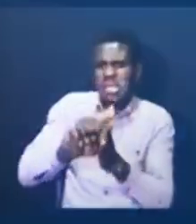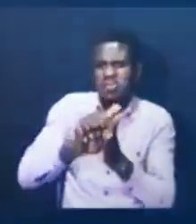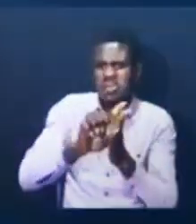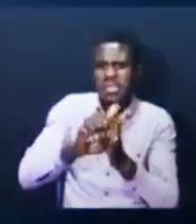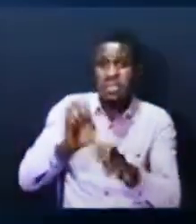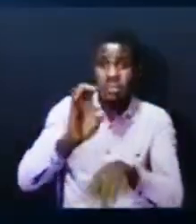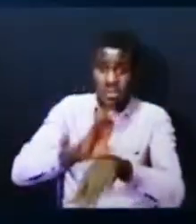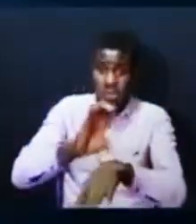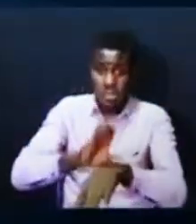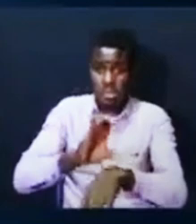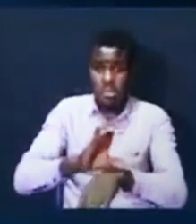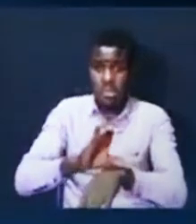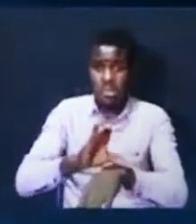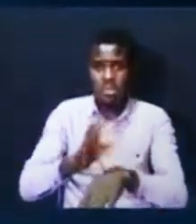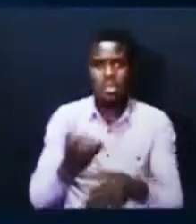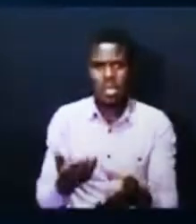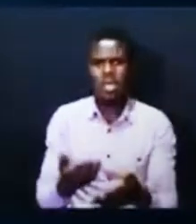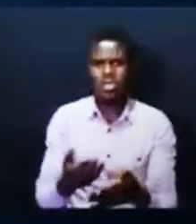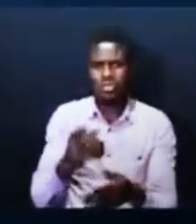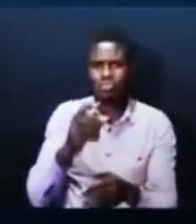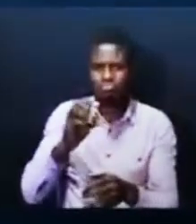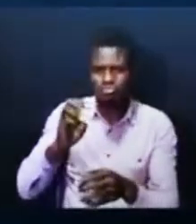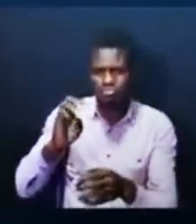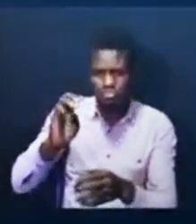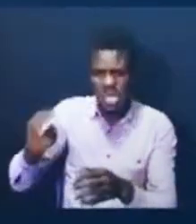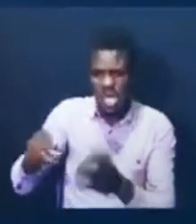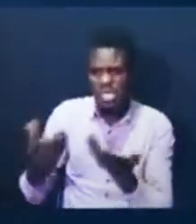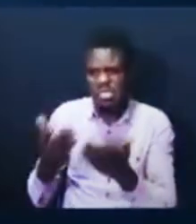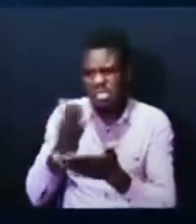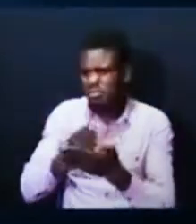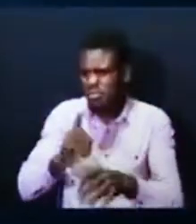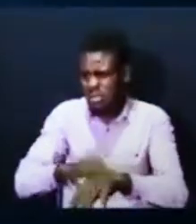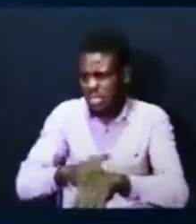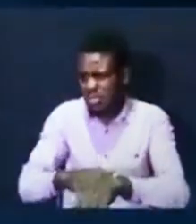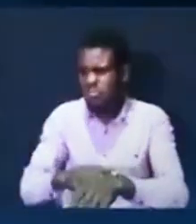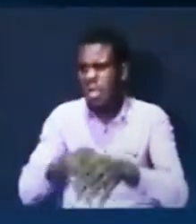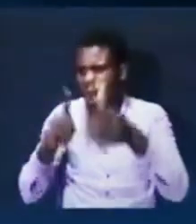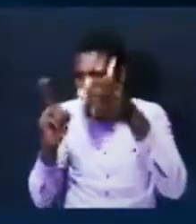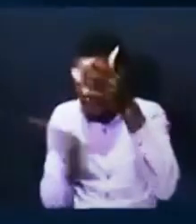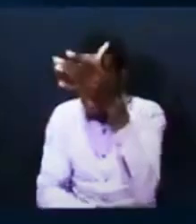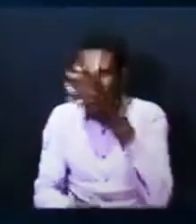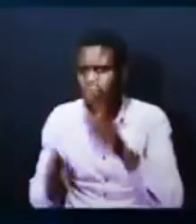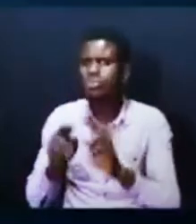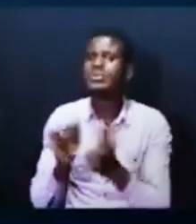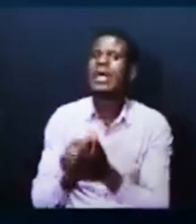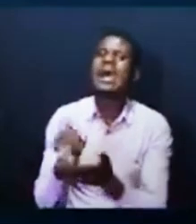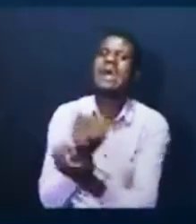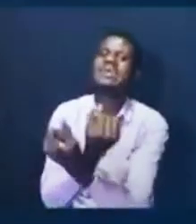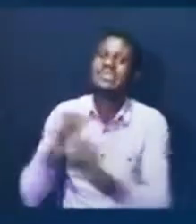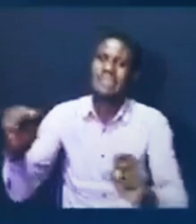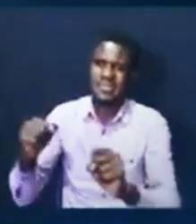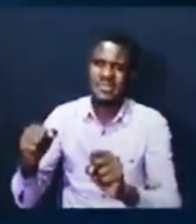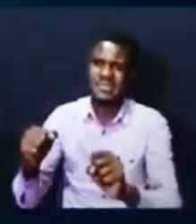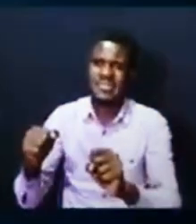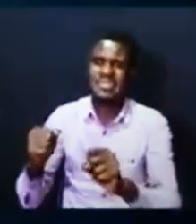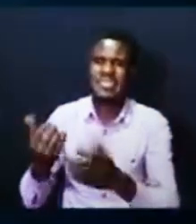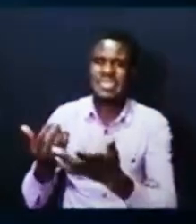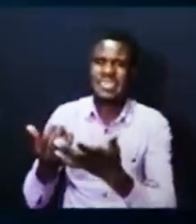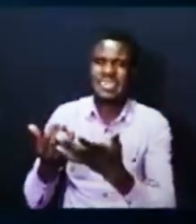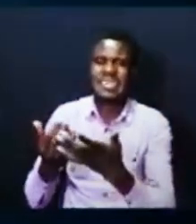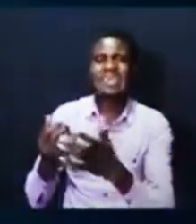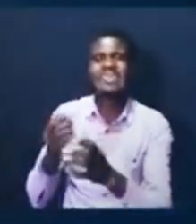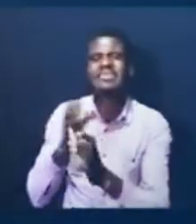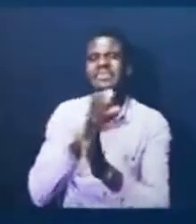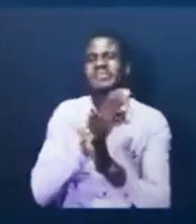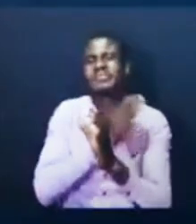be dealt with to save the honor of Christ sometimes. Nipa wa how edumekuo bi anase mpo asafo no